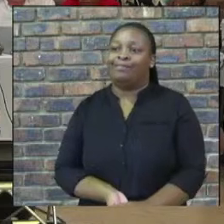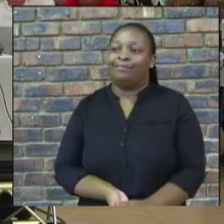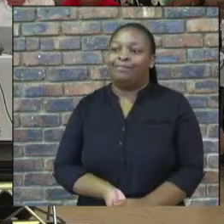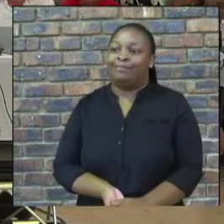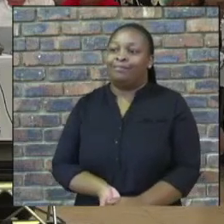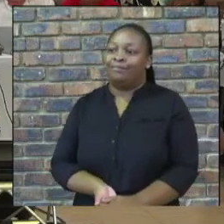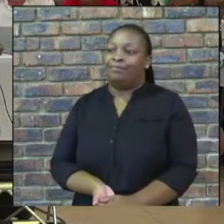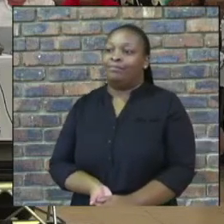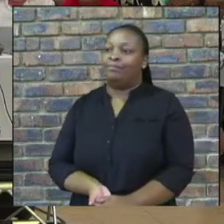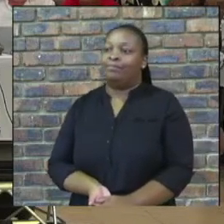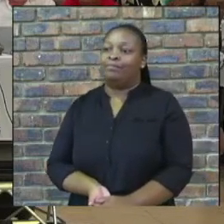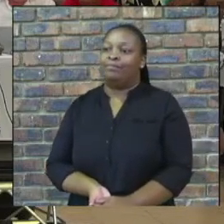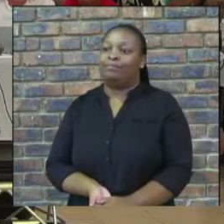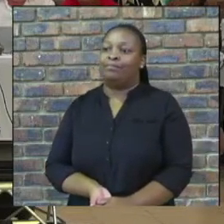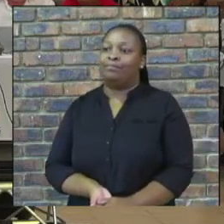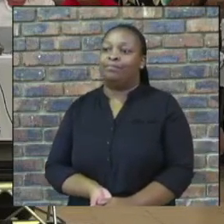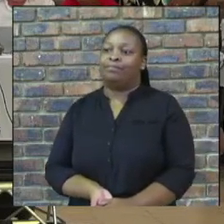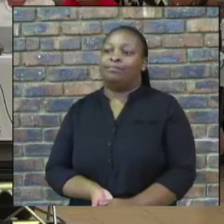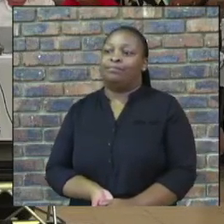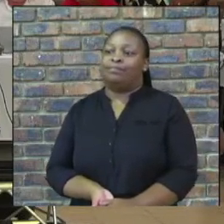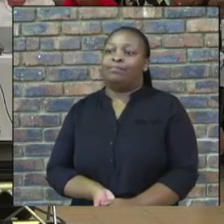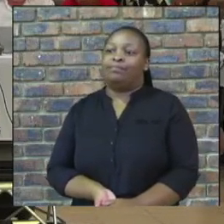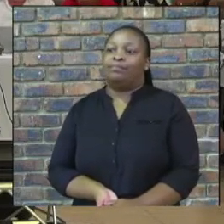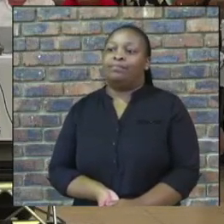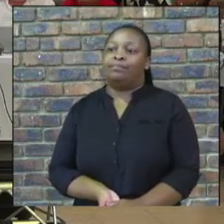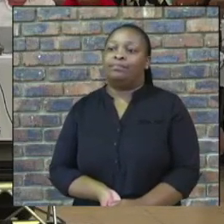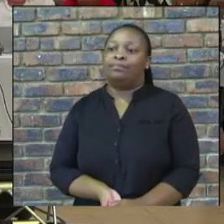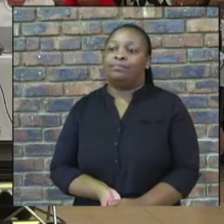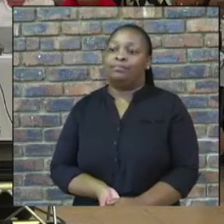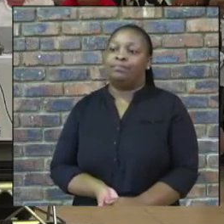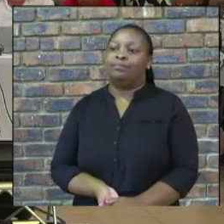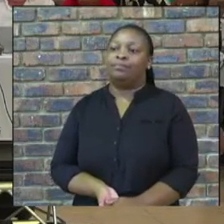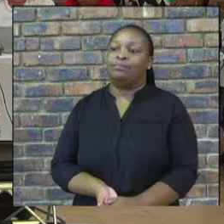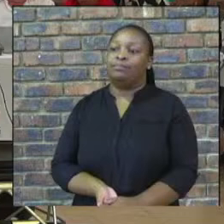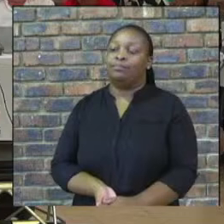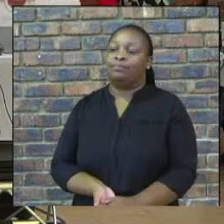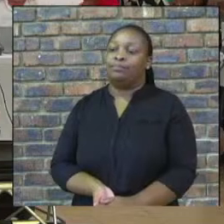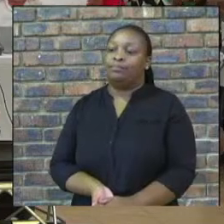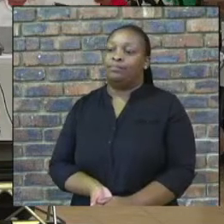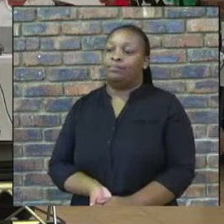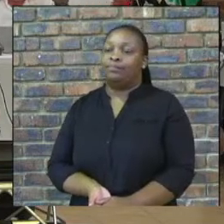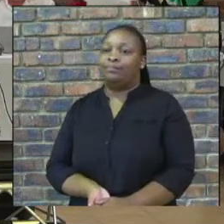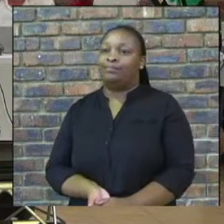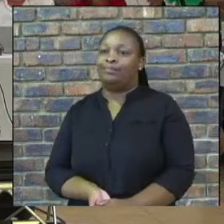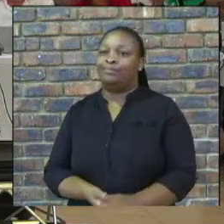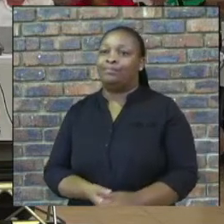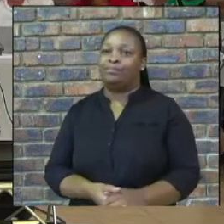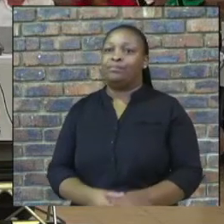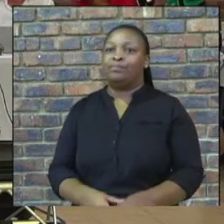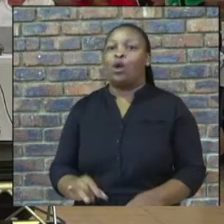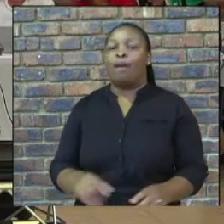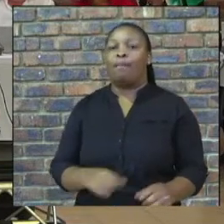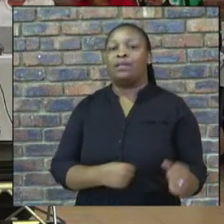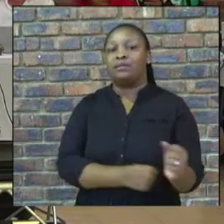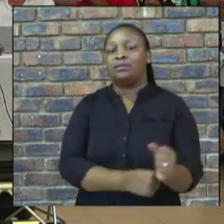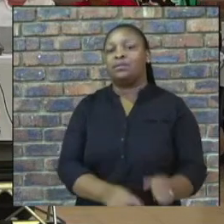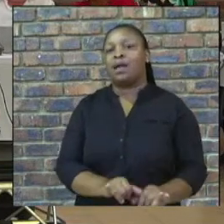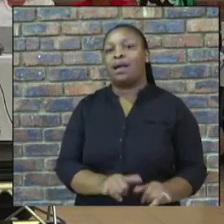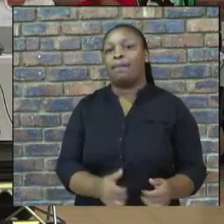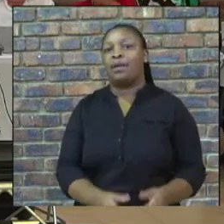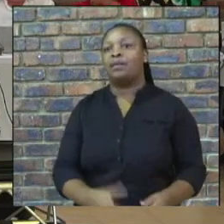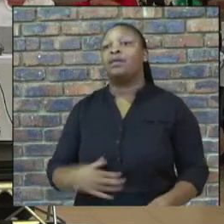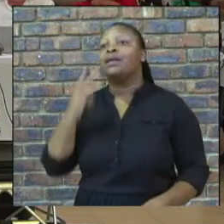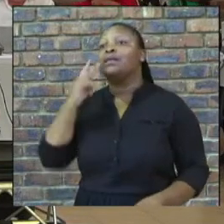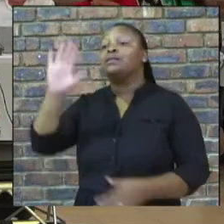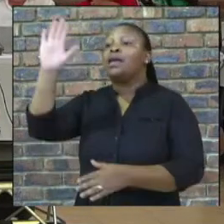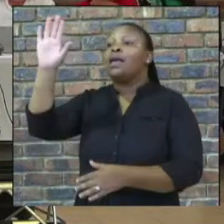This timer is at 2 minutes. Number 1, number 2, number 3, number